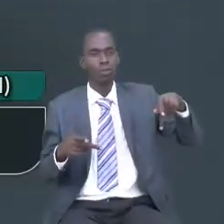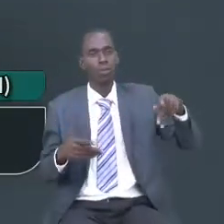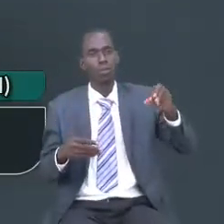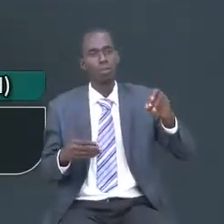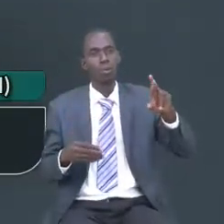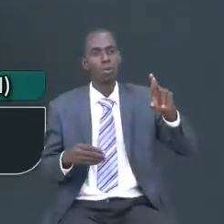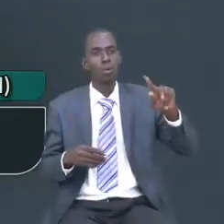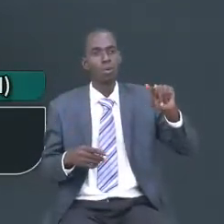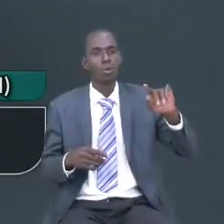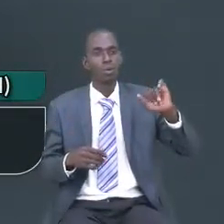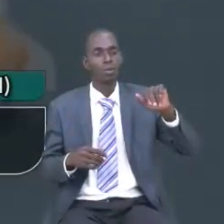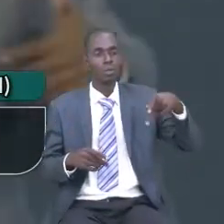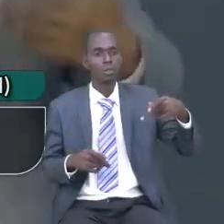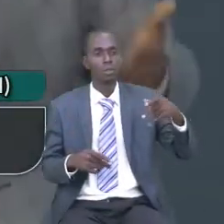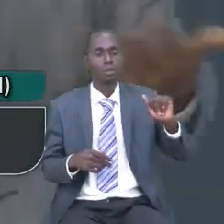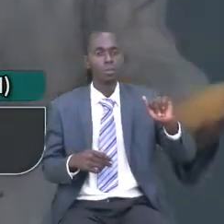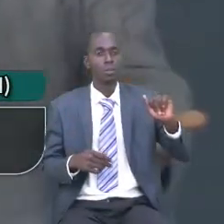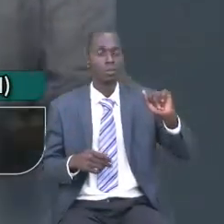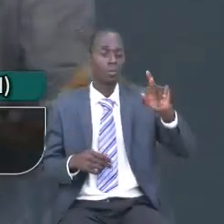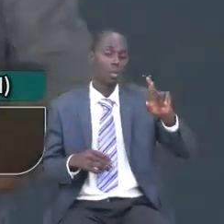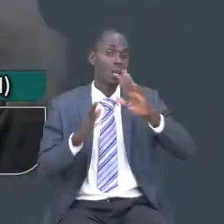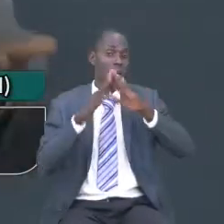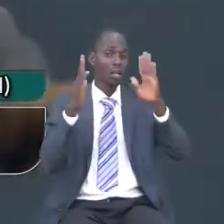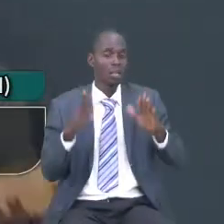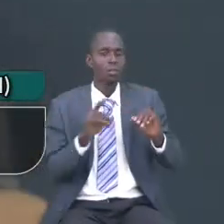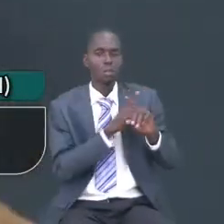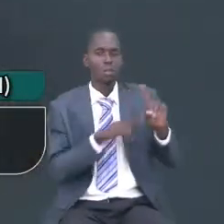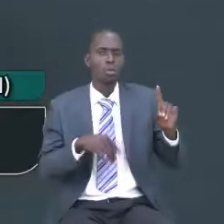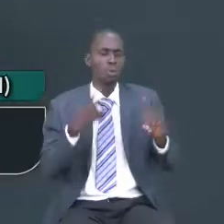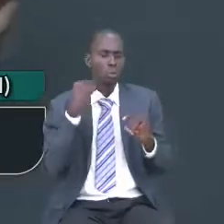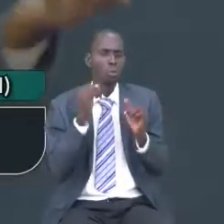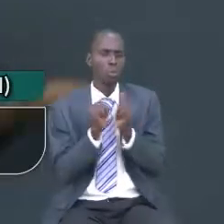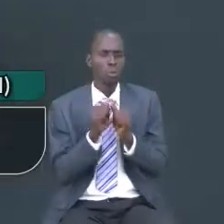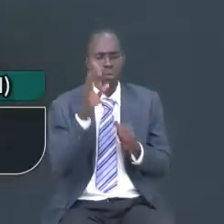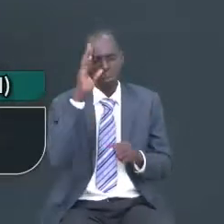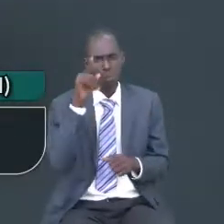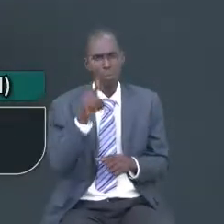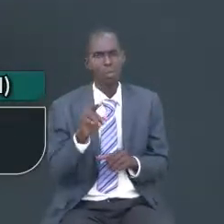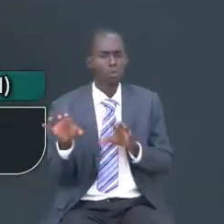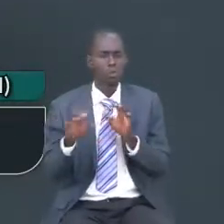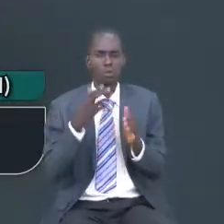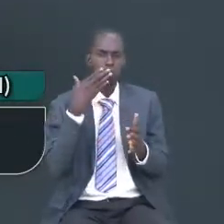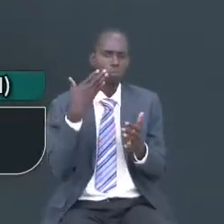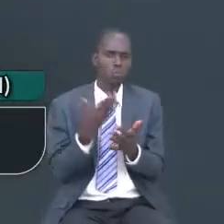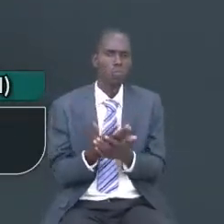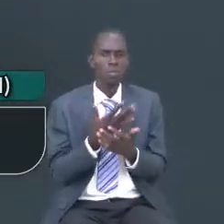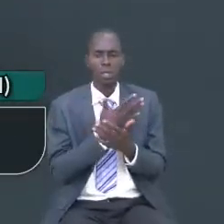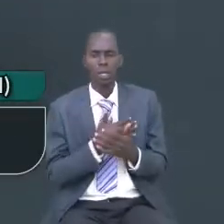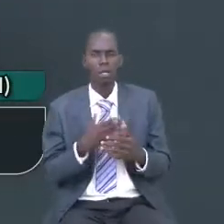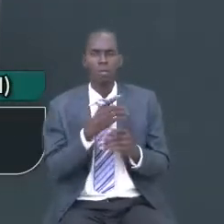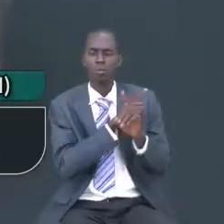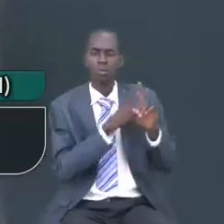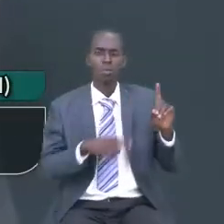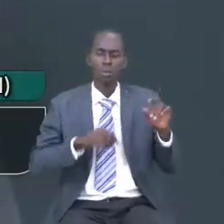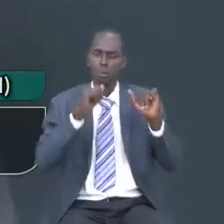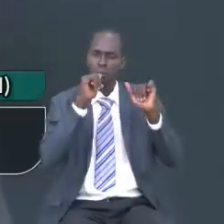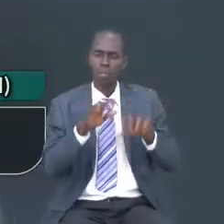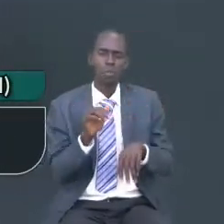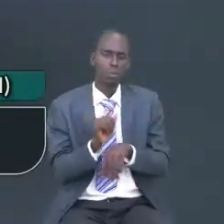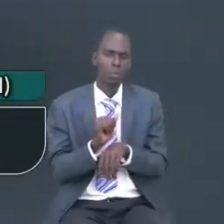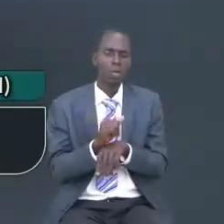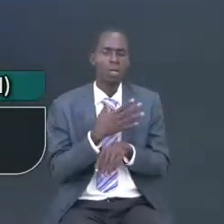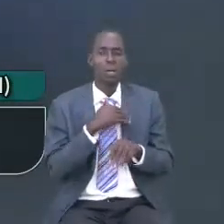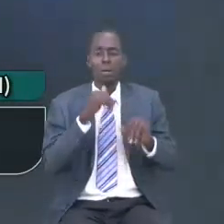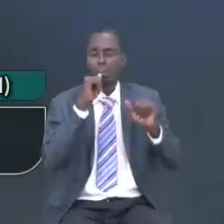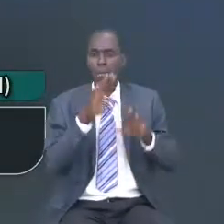Lord was with him. And the Lord prospered him and prospered, prospered the house of